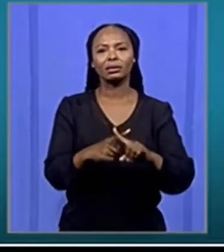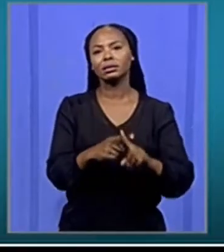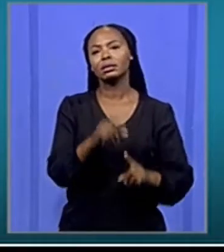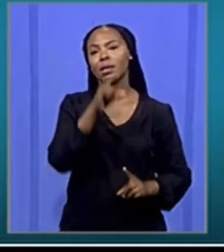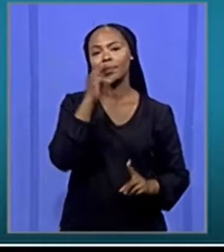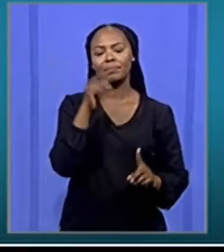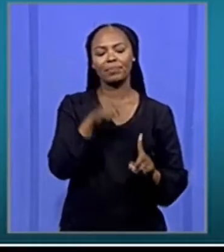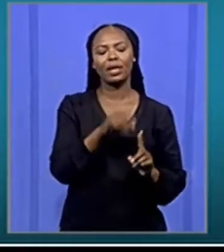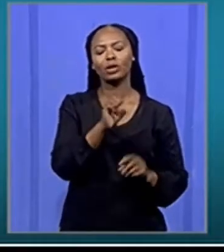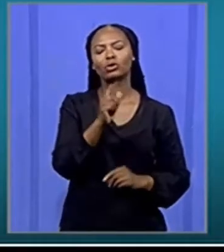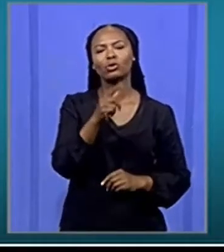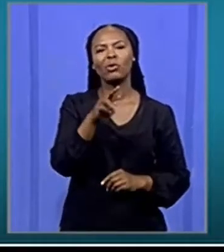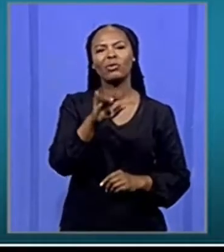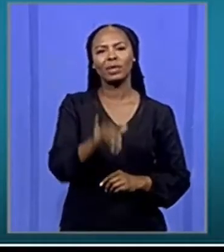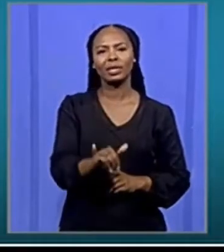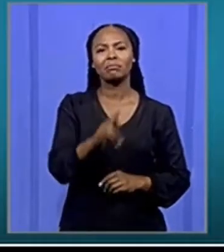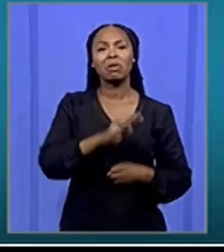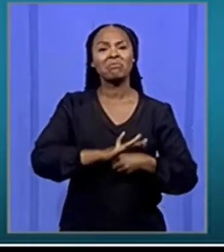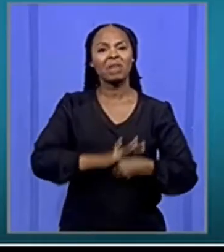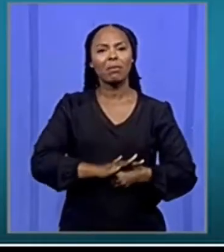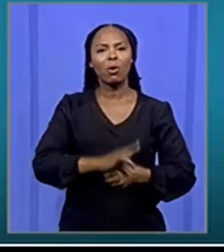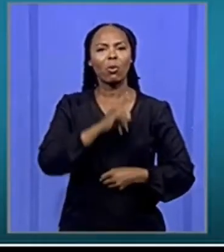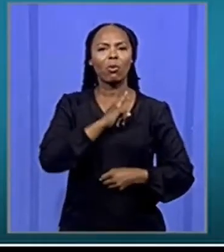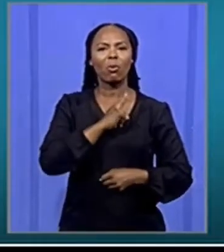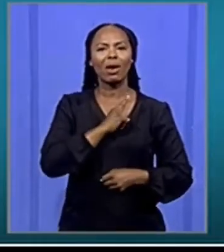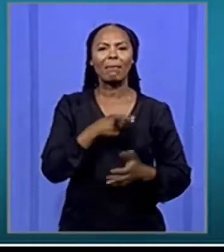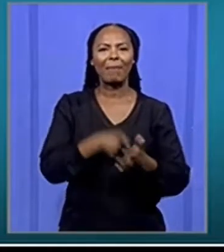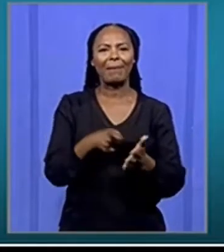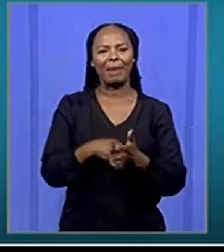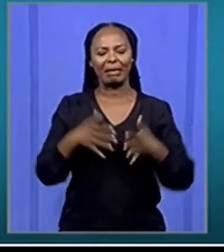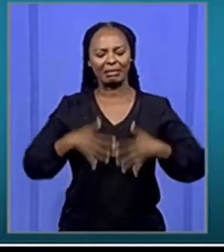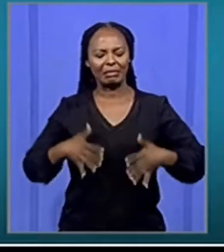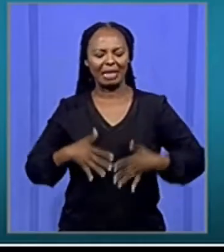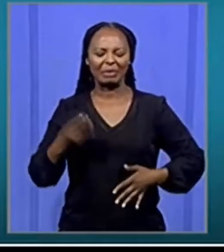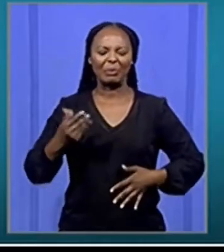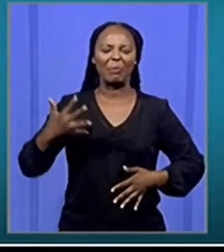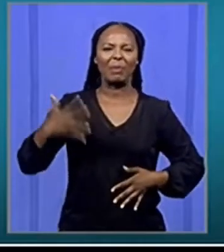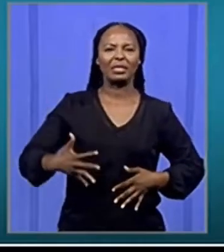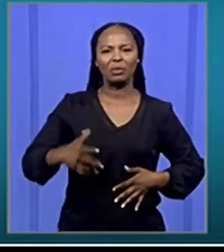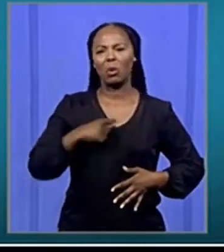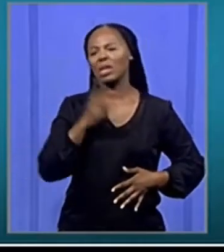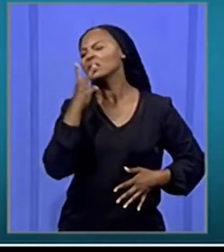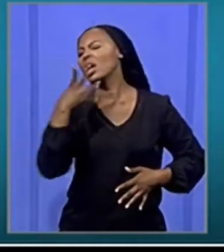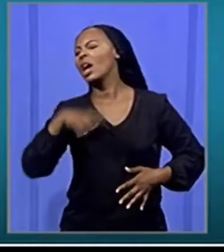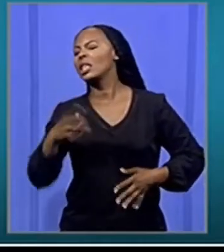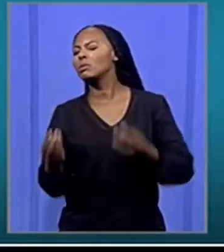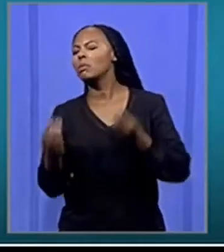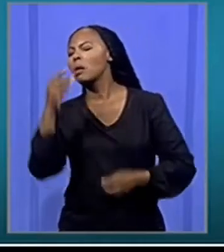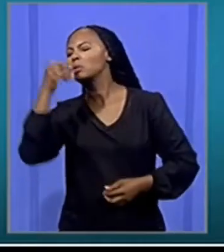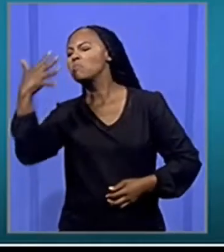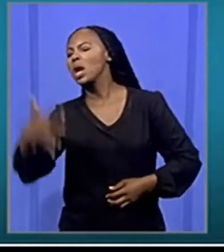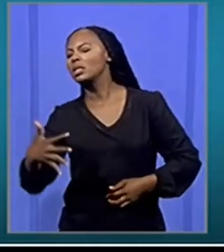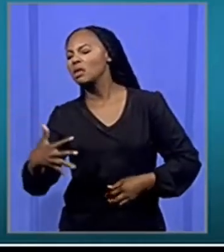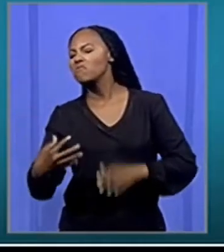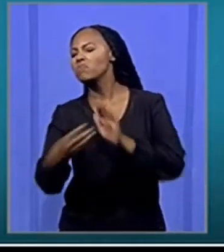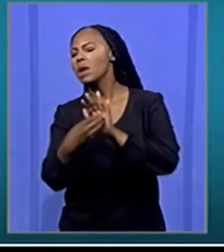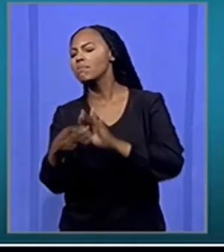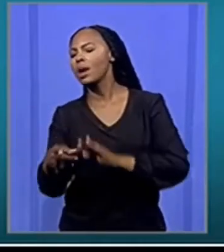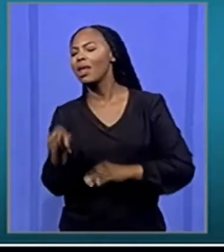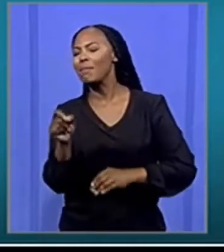Mashishi ore kgatelelo e ba ya go reka diaparo tša go bitša ka ge o bona bana ba bangwe ba apara tša go bitša